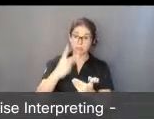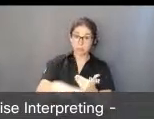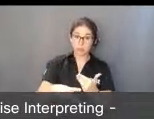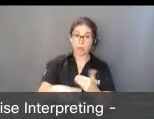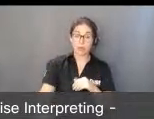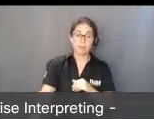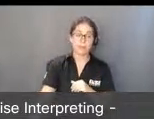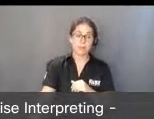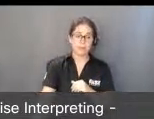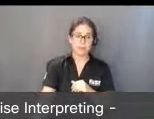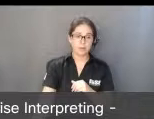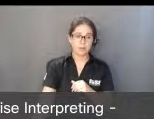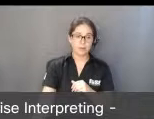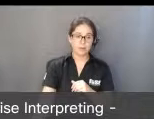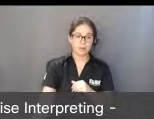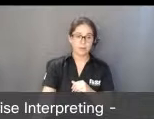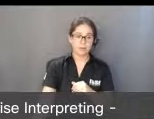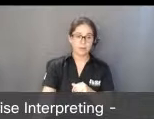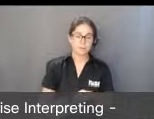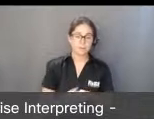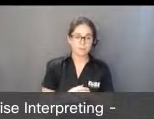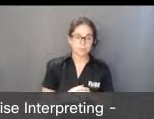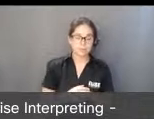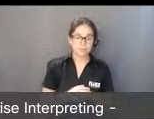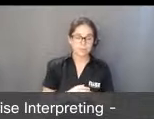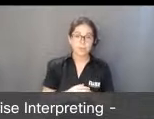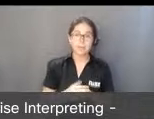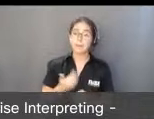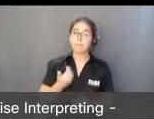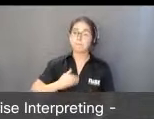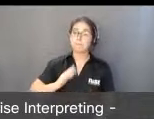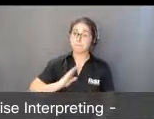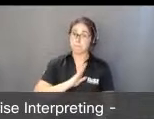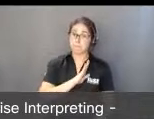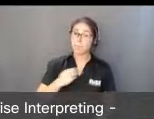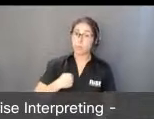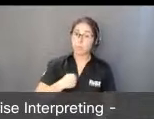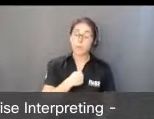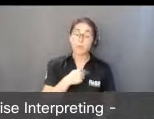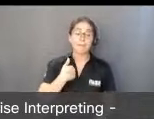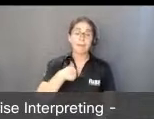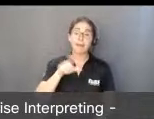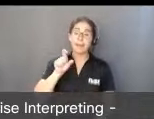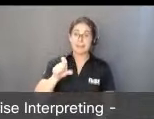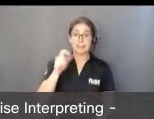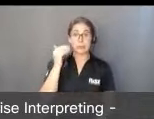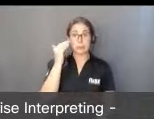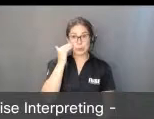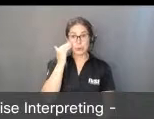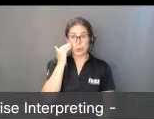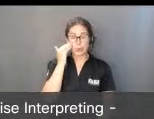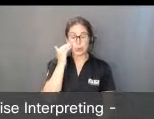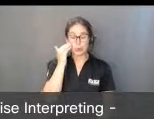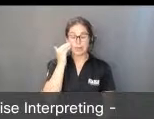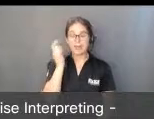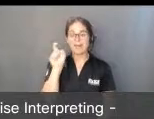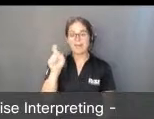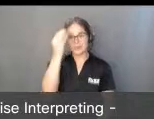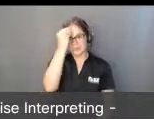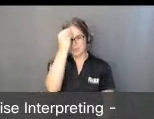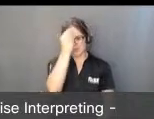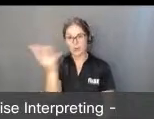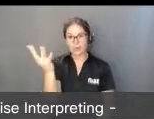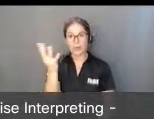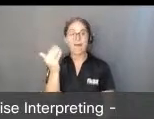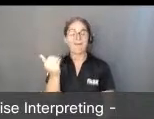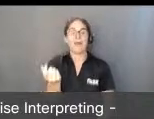different stages of change. But as a board member, I need you to know that I realize the effort. I mean,